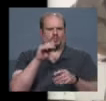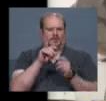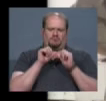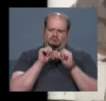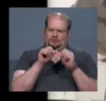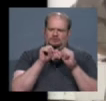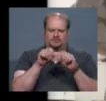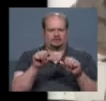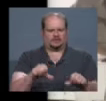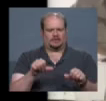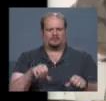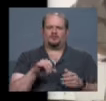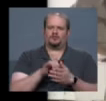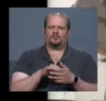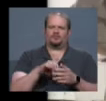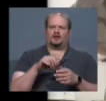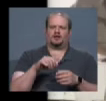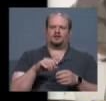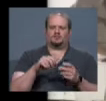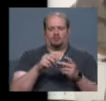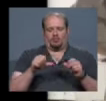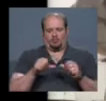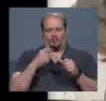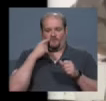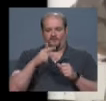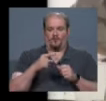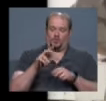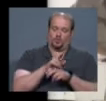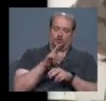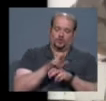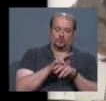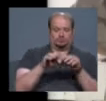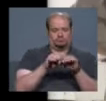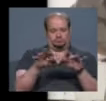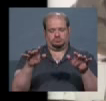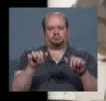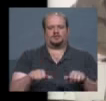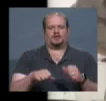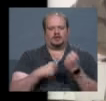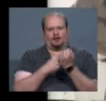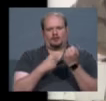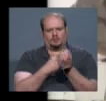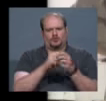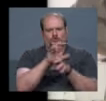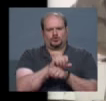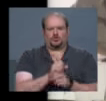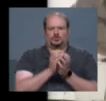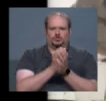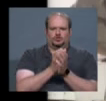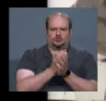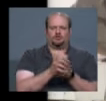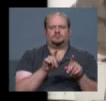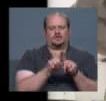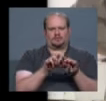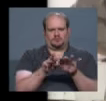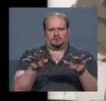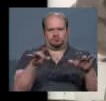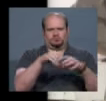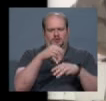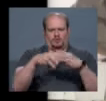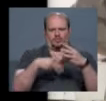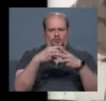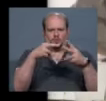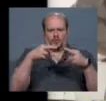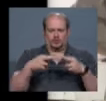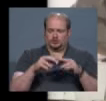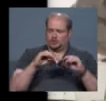persistent capability that's forward located or forward deployed so that we can augment traditional ships as they deploy to the region. Okay, so